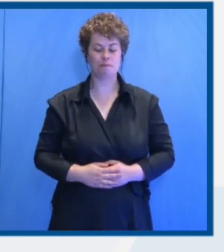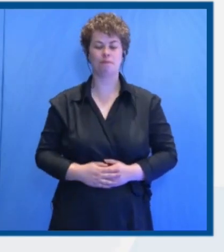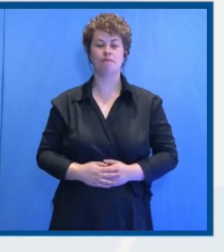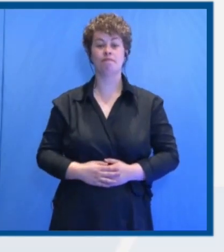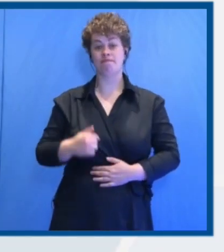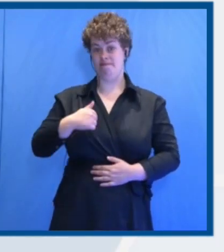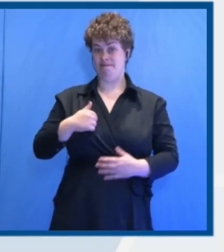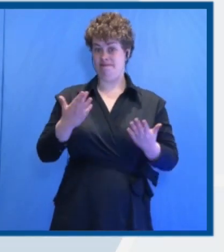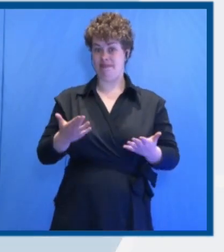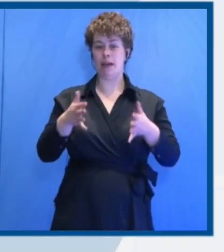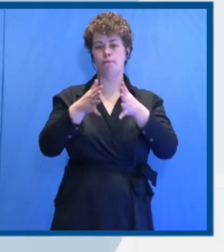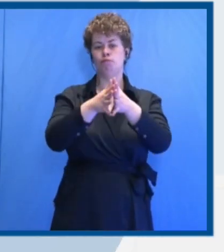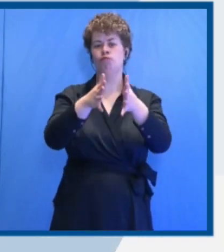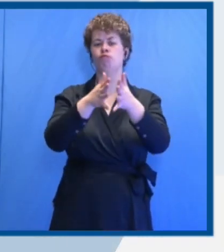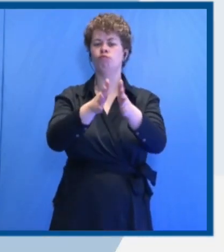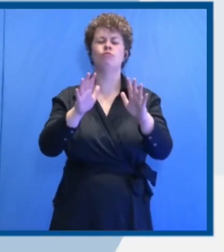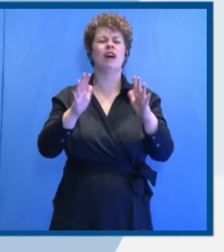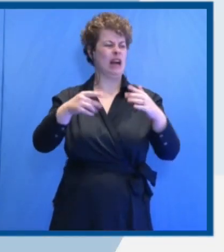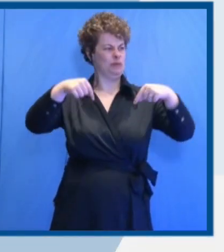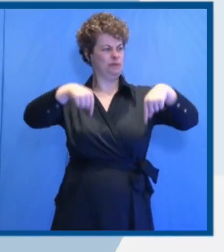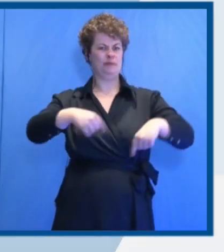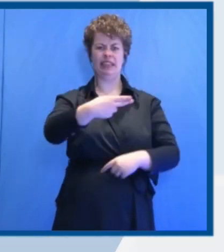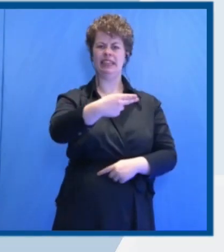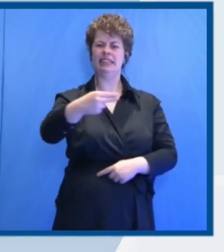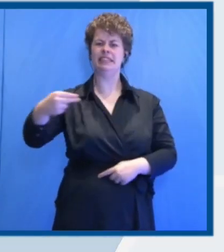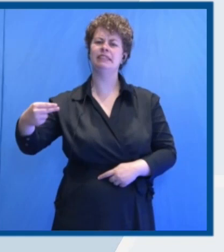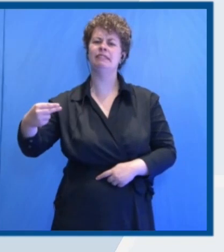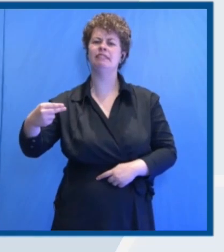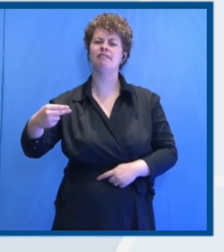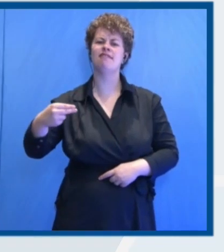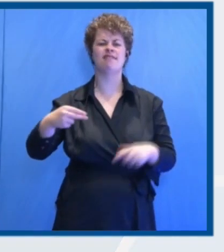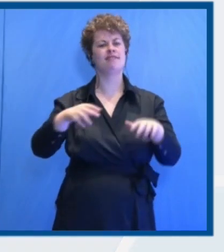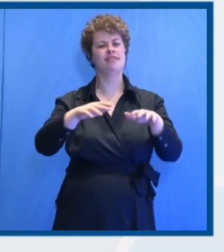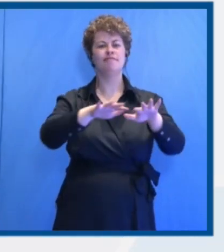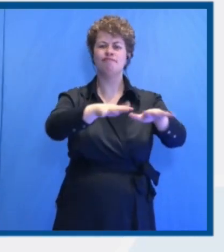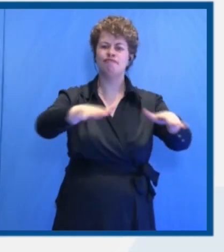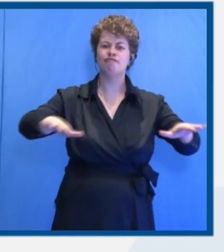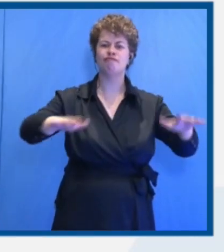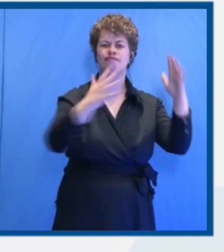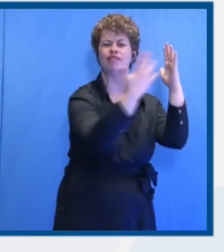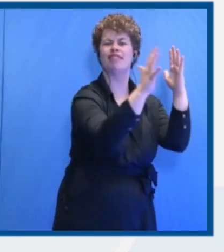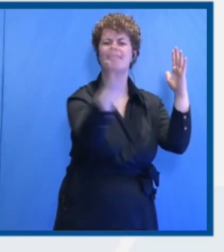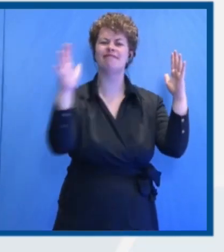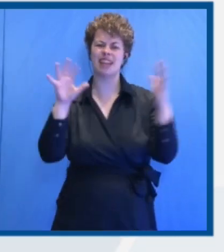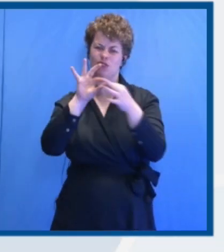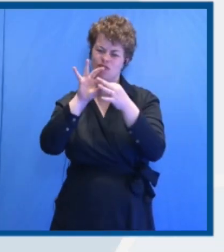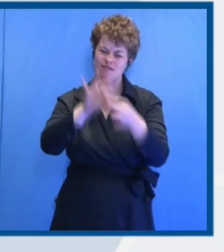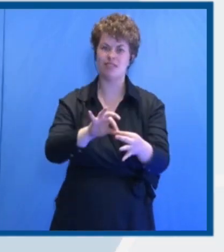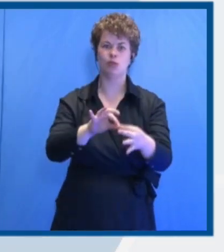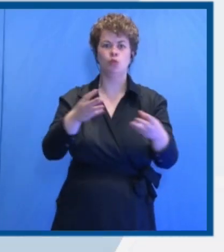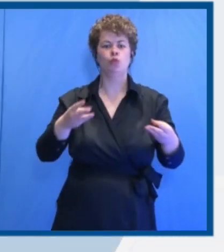in implementing NPS for disaster risk reduction in terms of landscape approach.